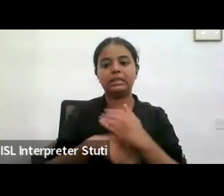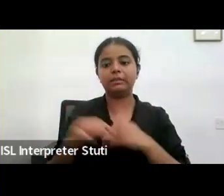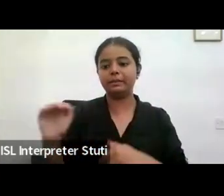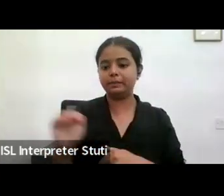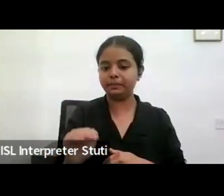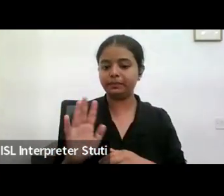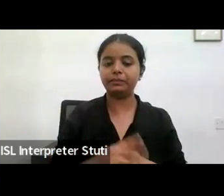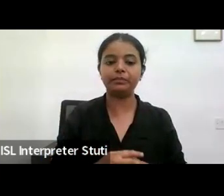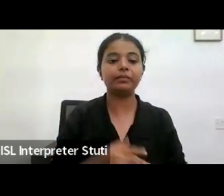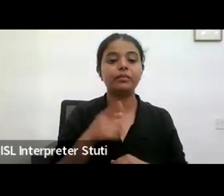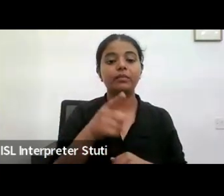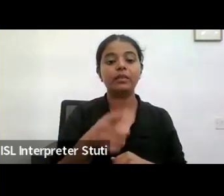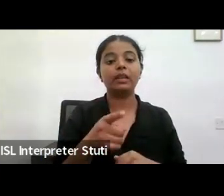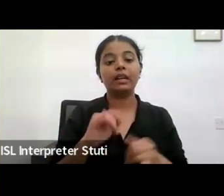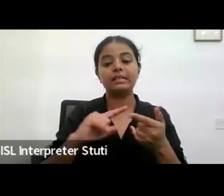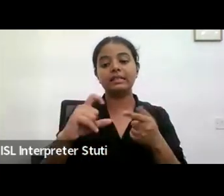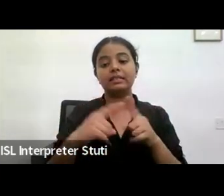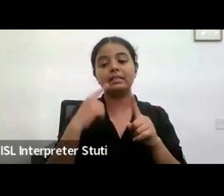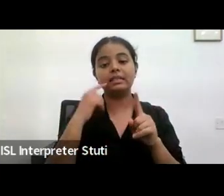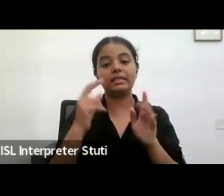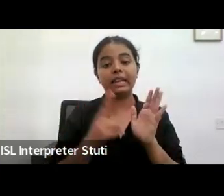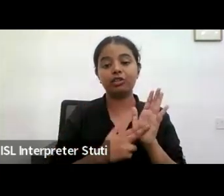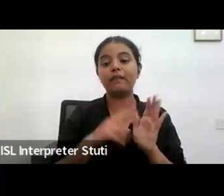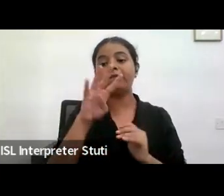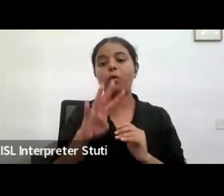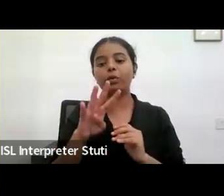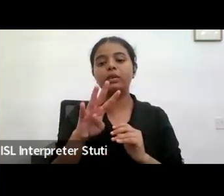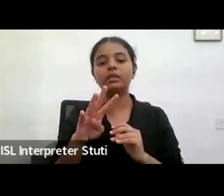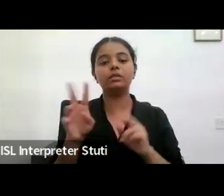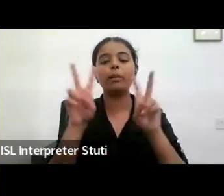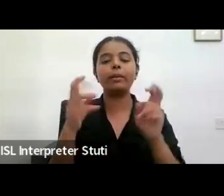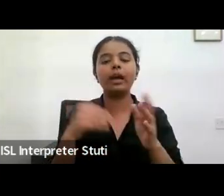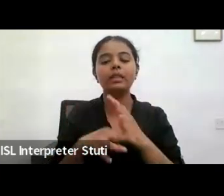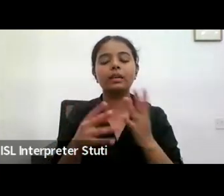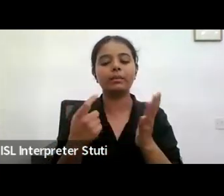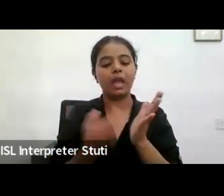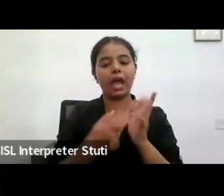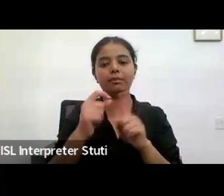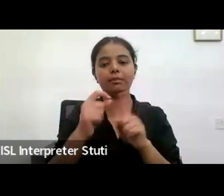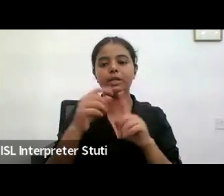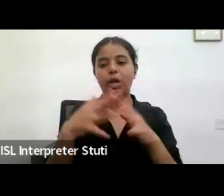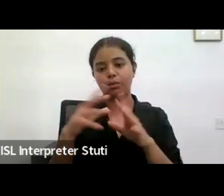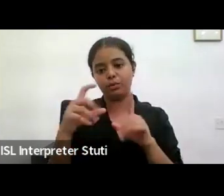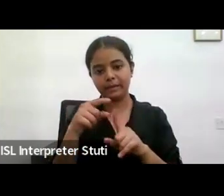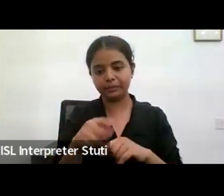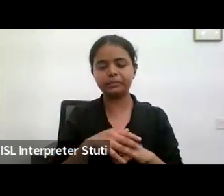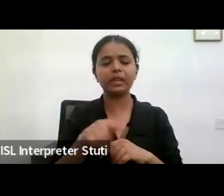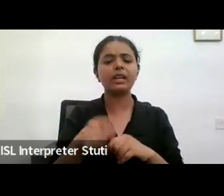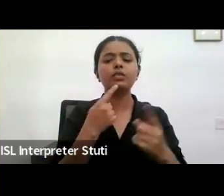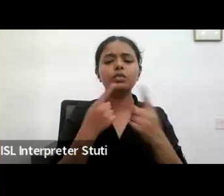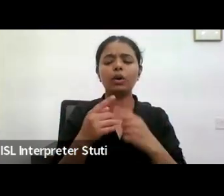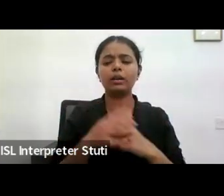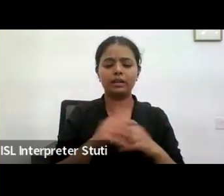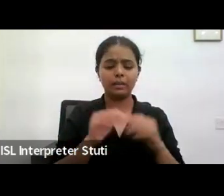The Section 4 of the RPWD Act talks about women and children with disabilities enjoying